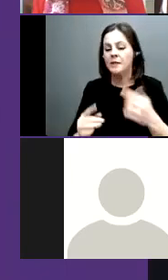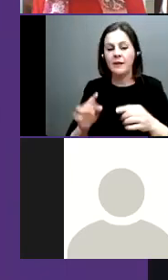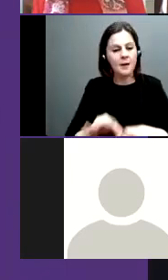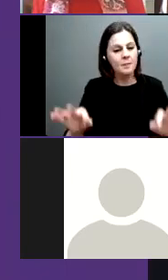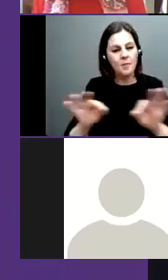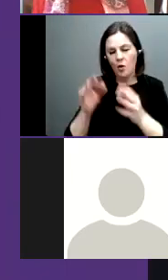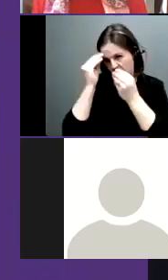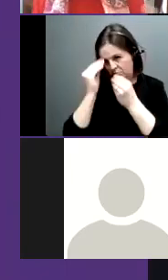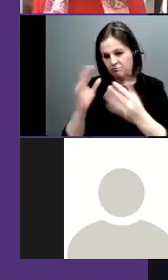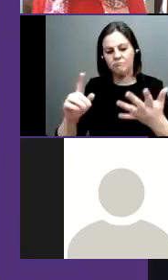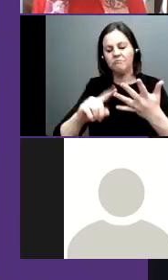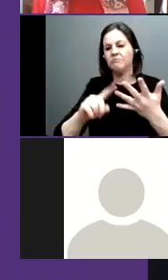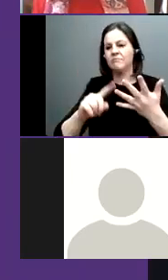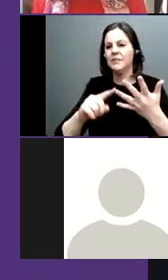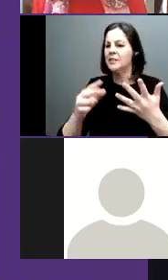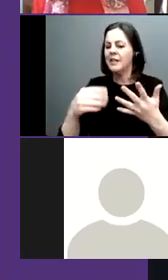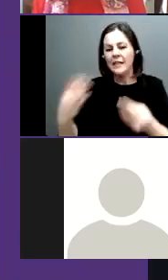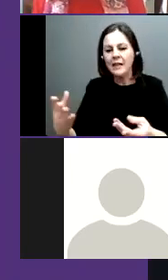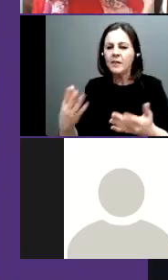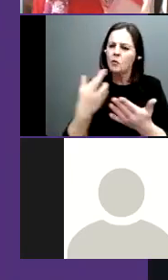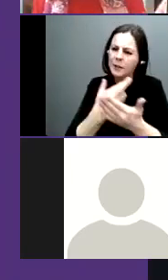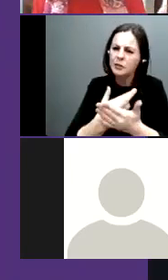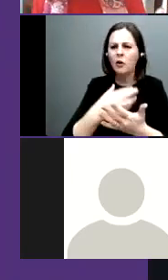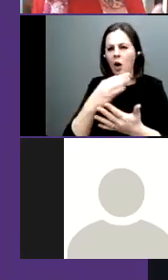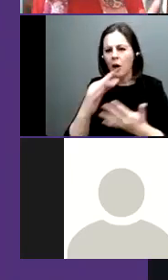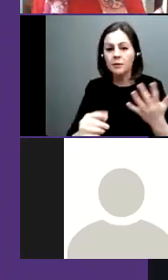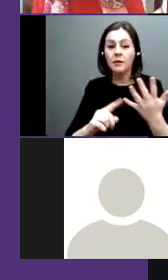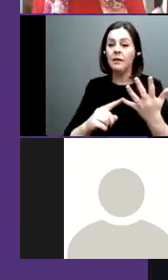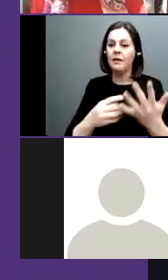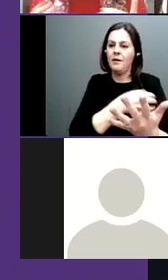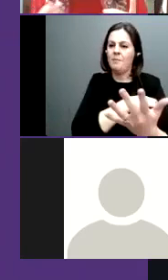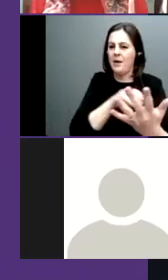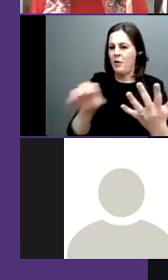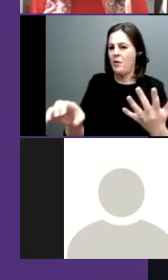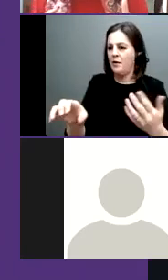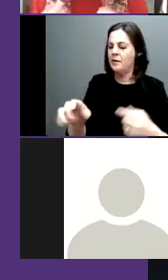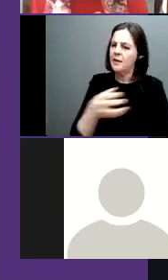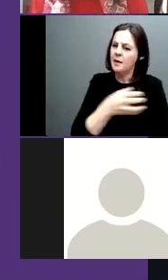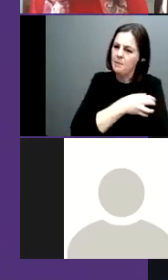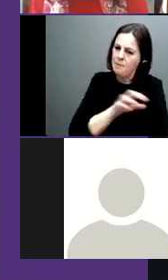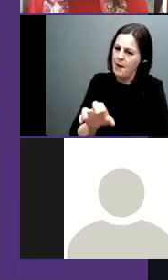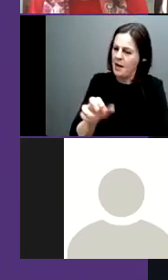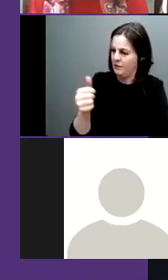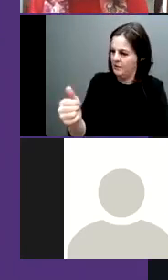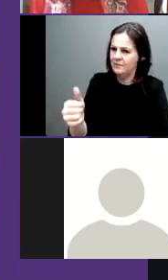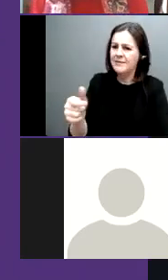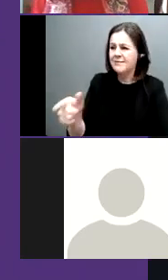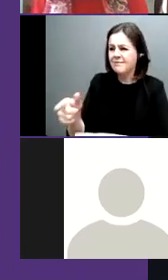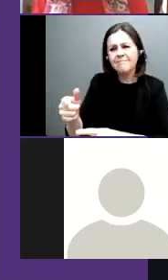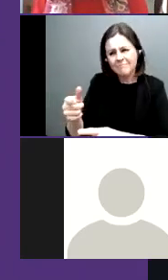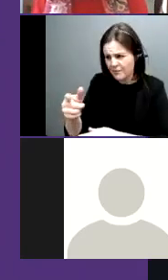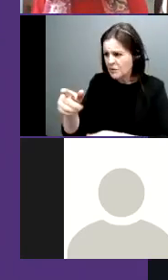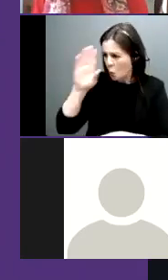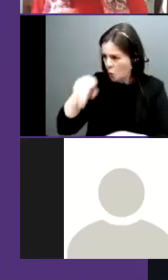and options, and empowerment, empowering, encouraging, and supporting them to also utilize their own strengths